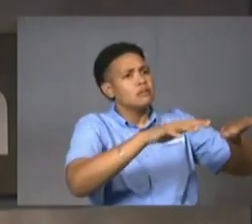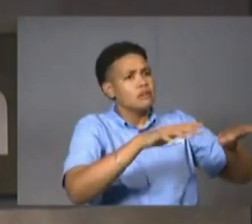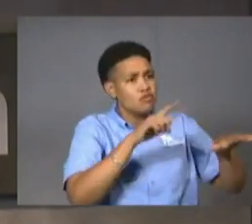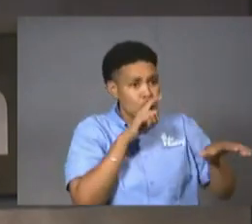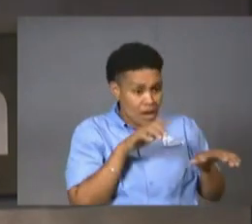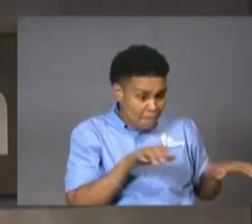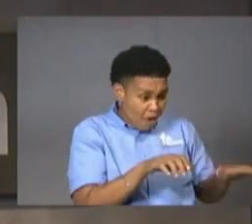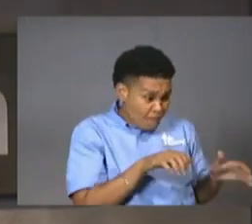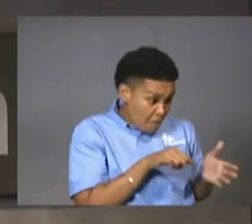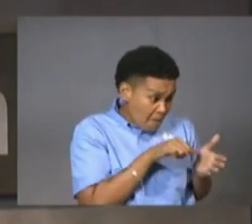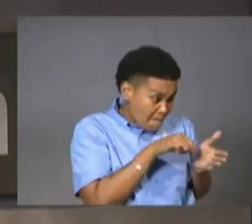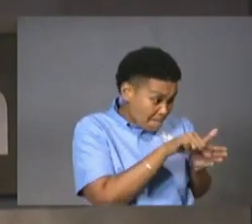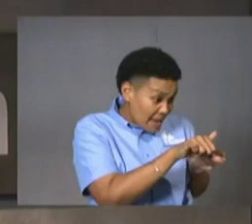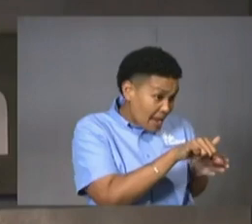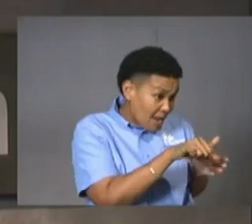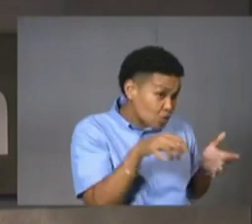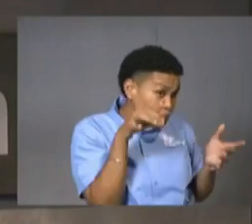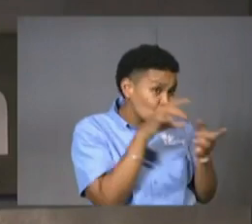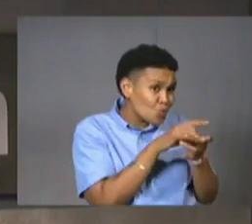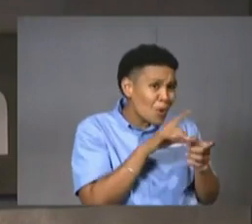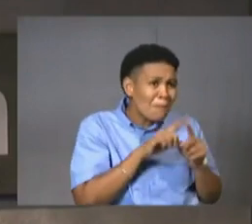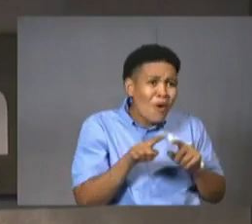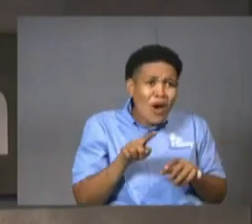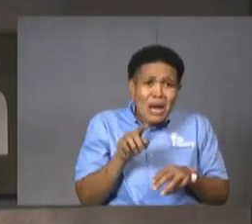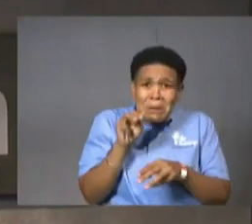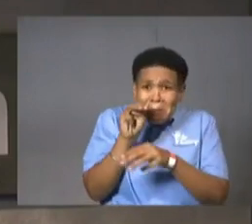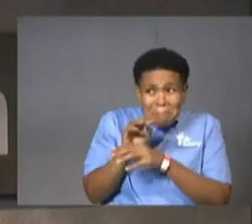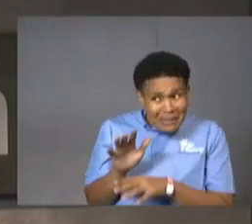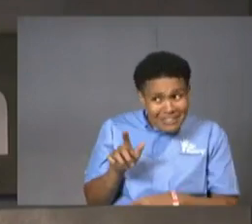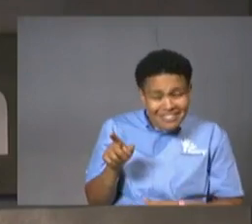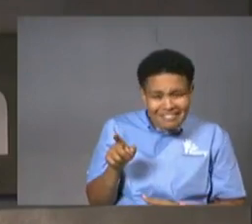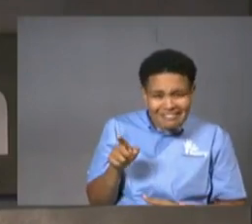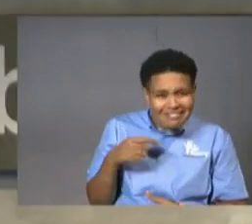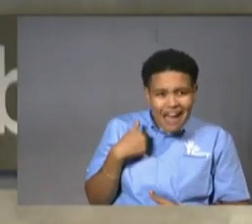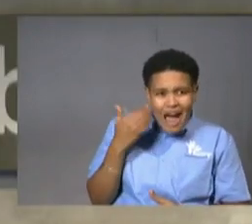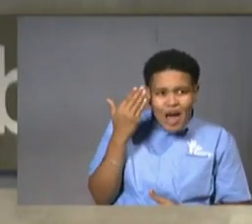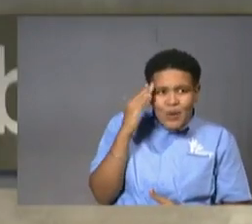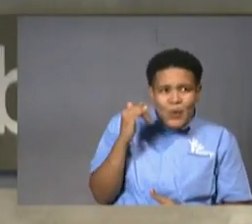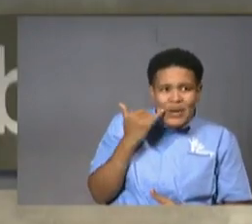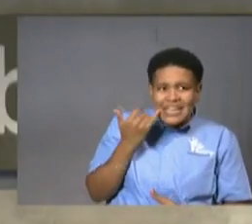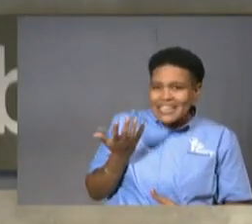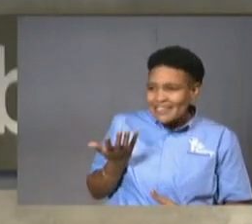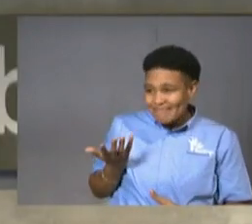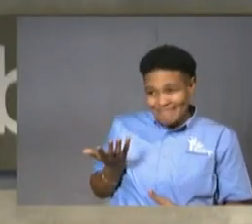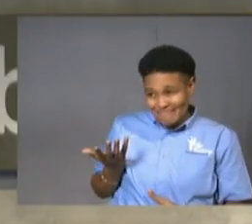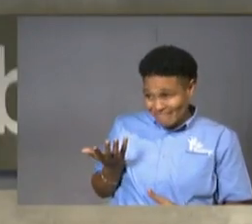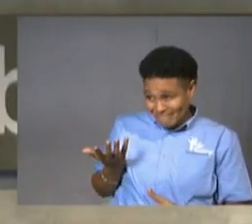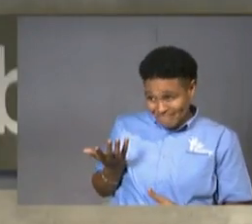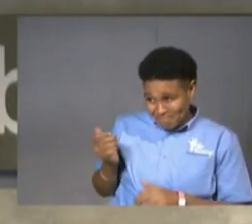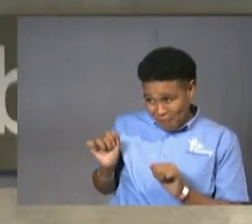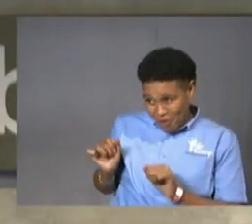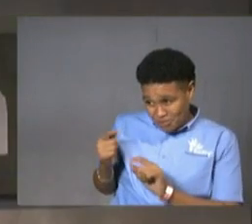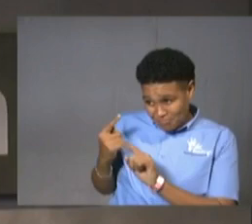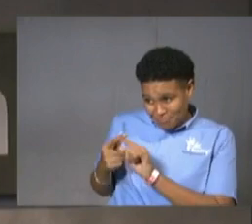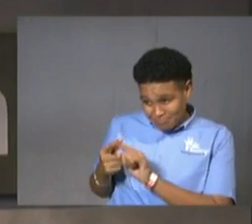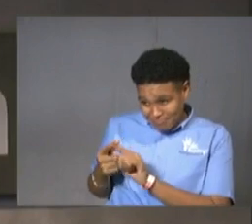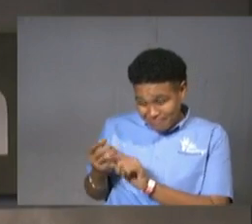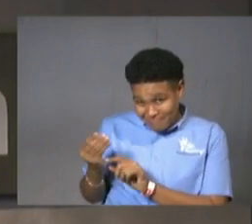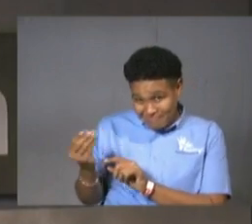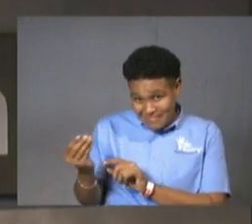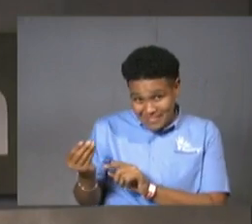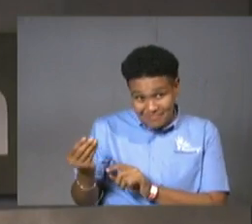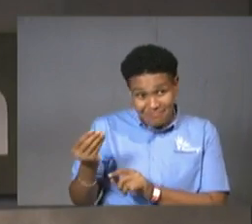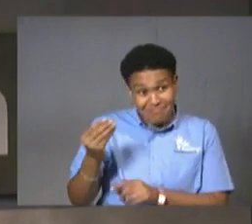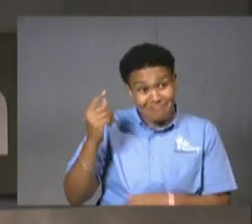can really attach any credibility to what Nigel is saying. Andrew Holness had said back in 2016